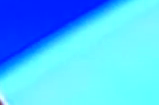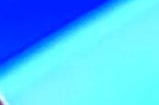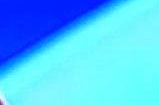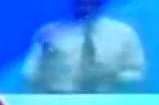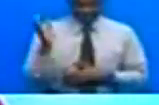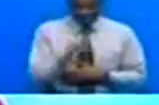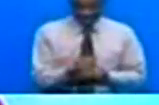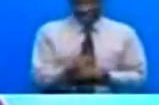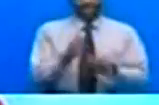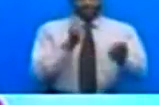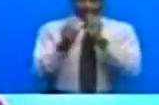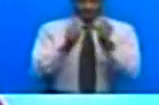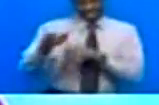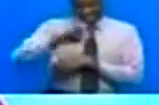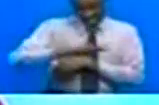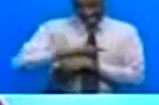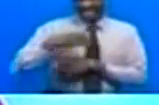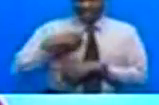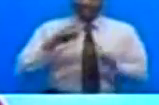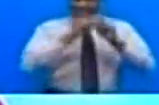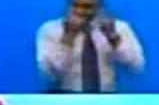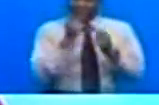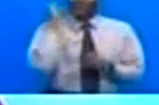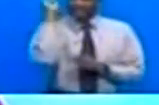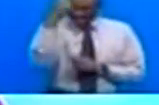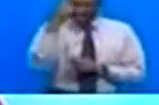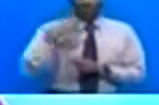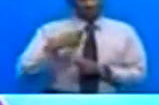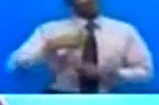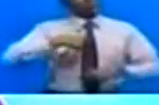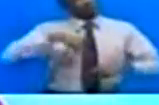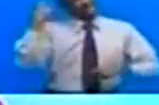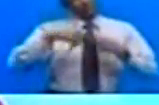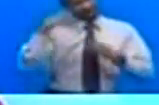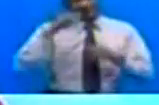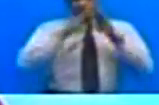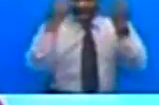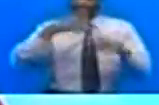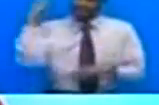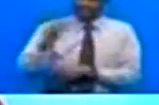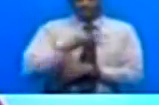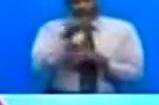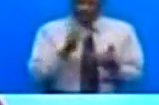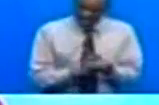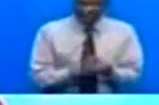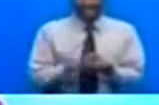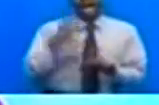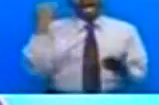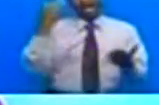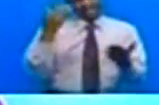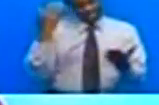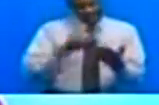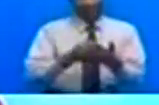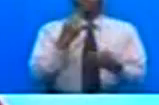Welcome back. Let's look at sports now. The triumphant Kenyan team that finished top of the world at the athletics championships arrives back